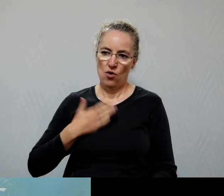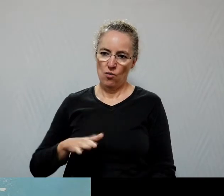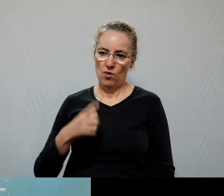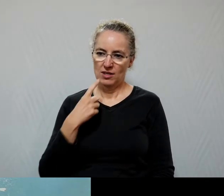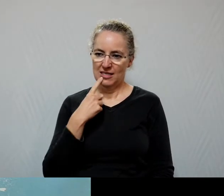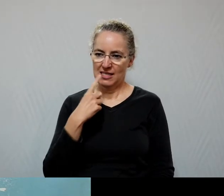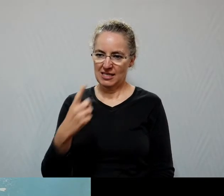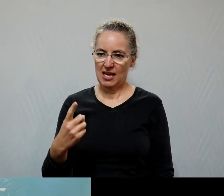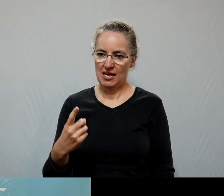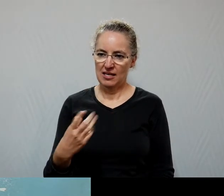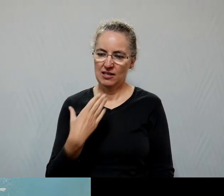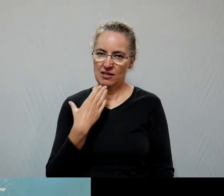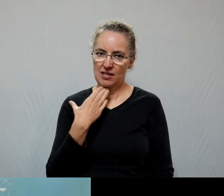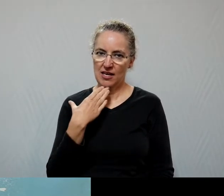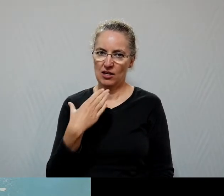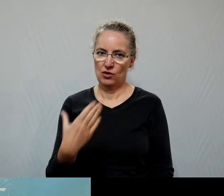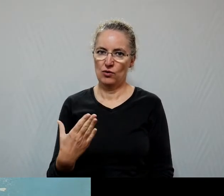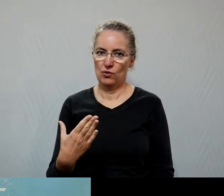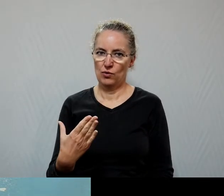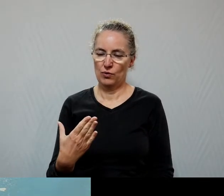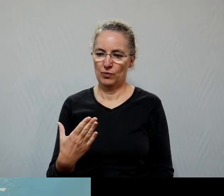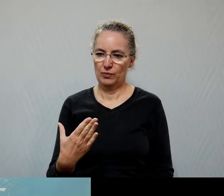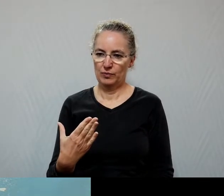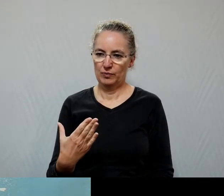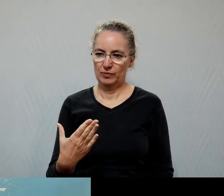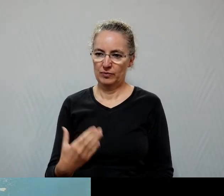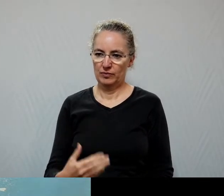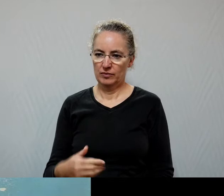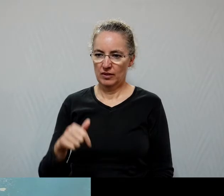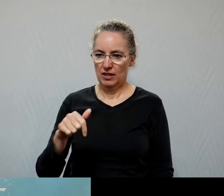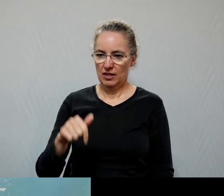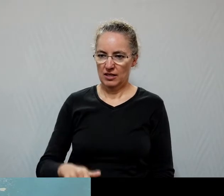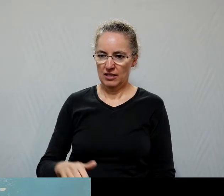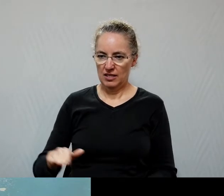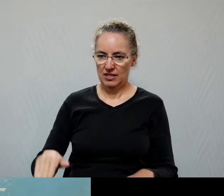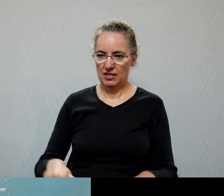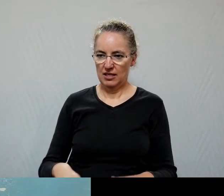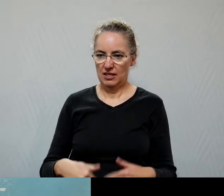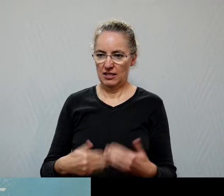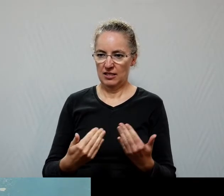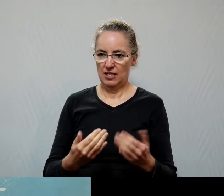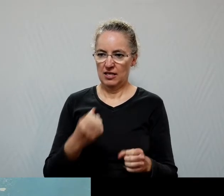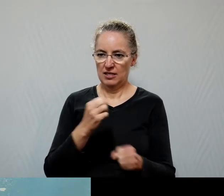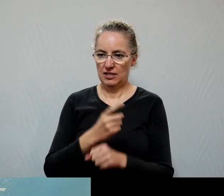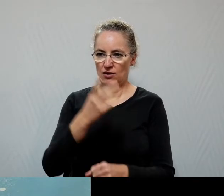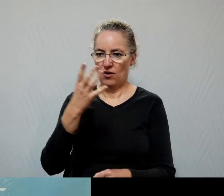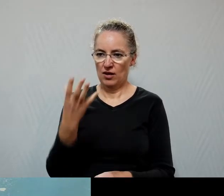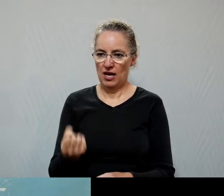wanna say thank you. This is the day that God